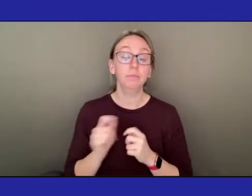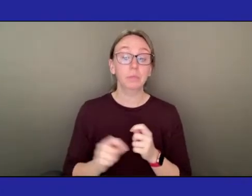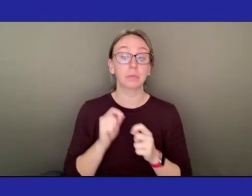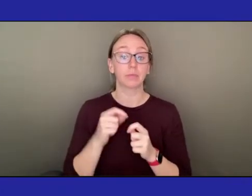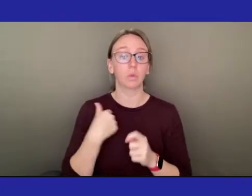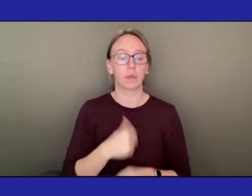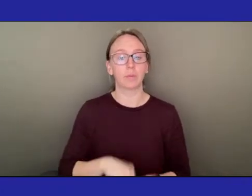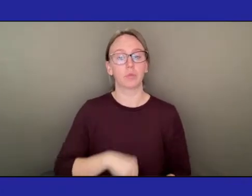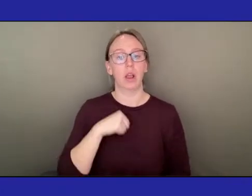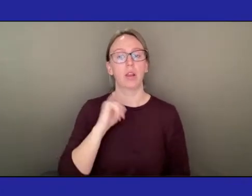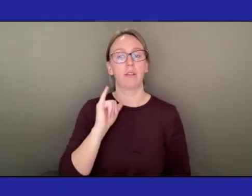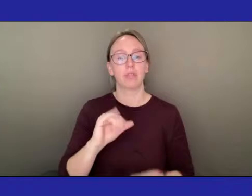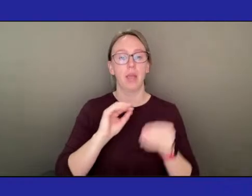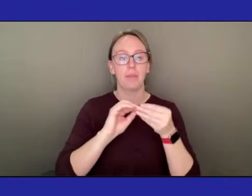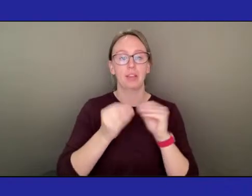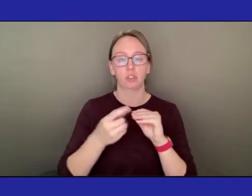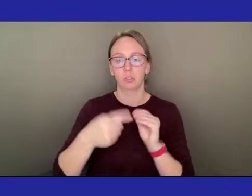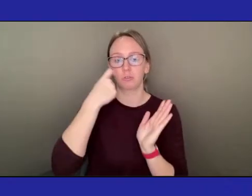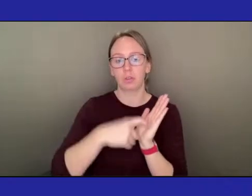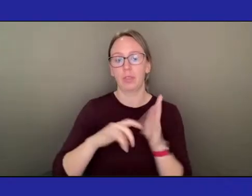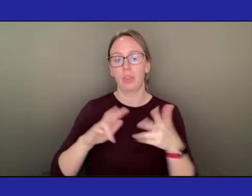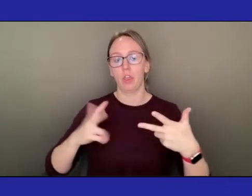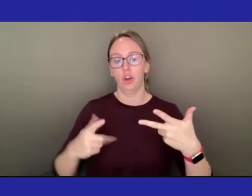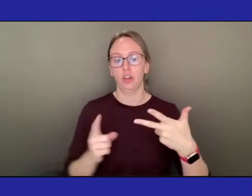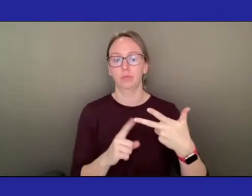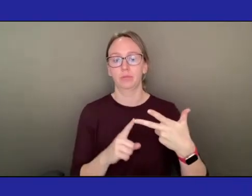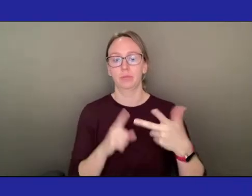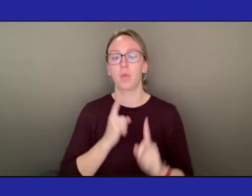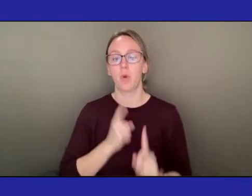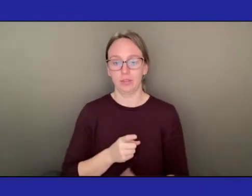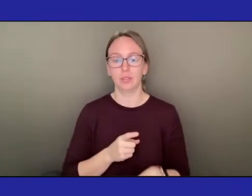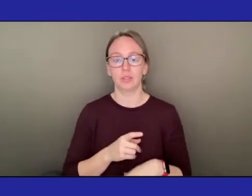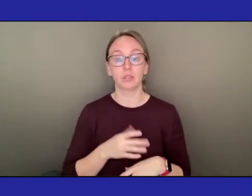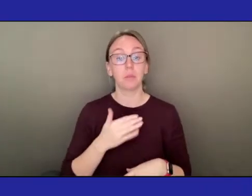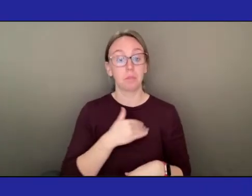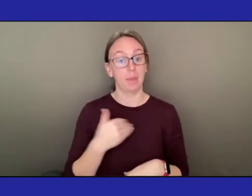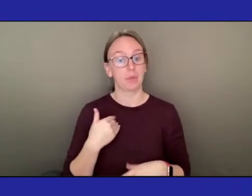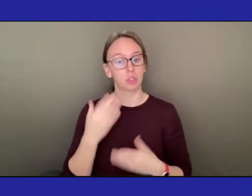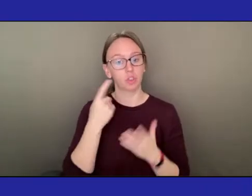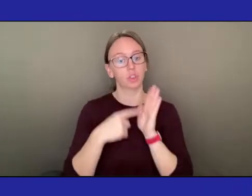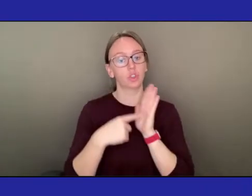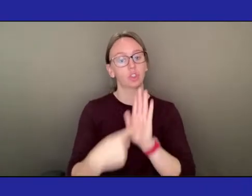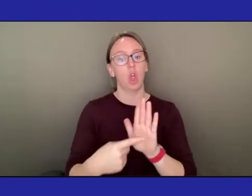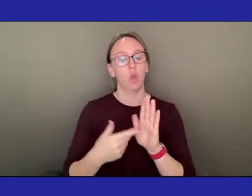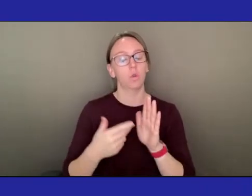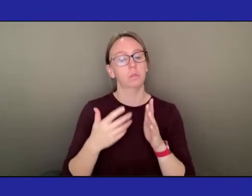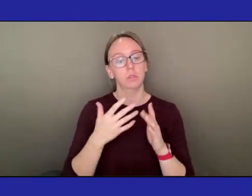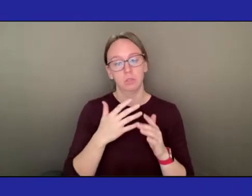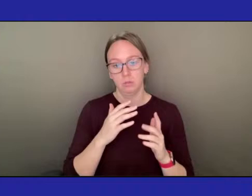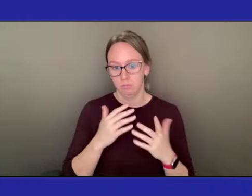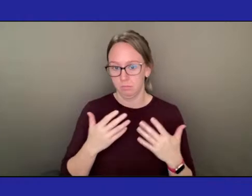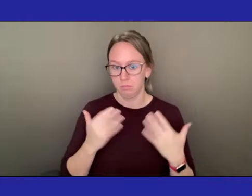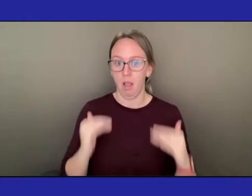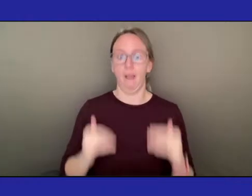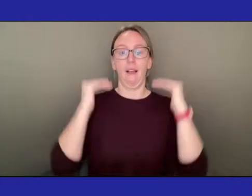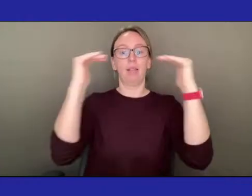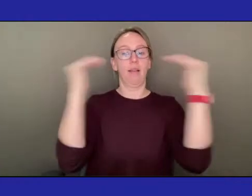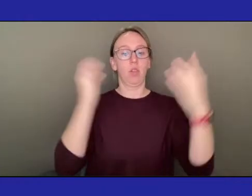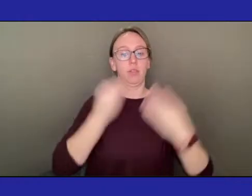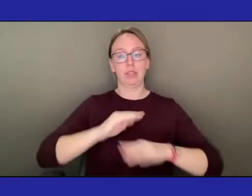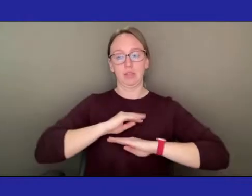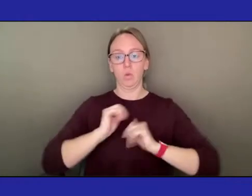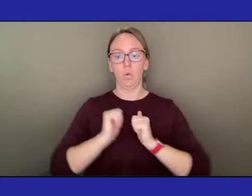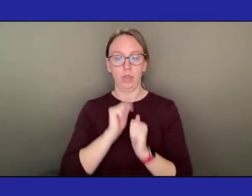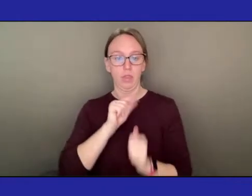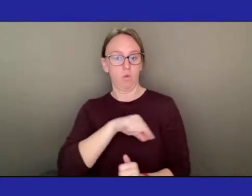that you see in the third bullet point, where members reported high level of satisfaction with the quality of their care